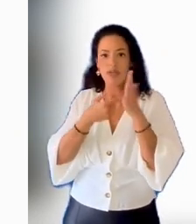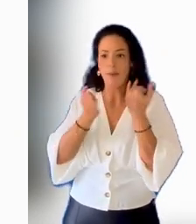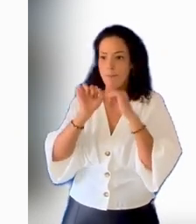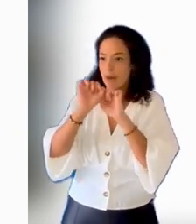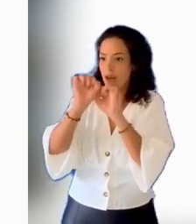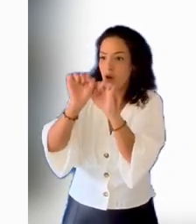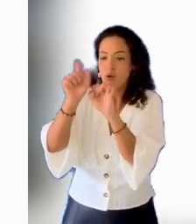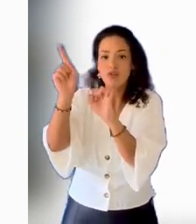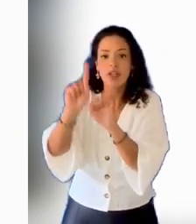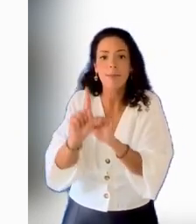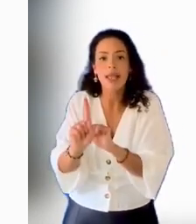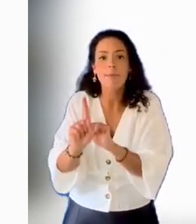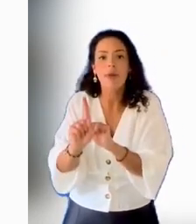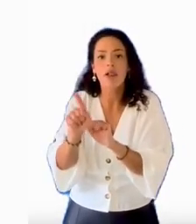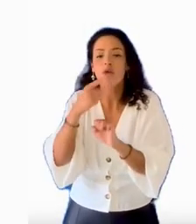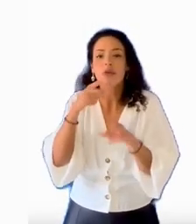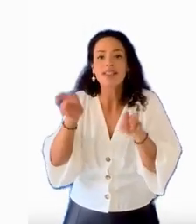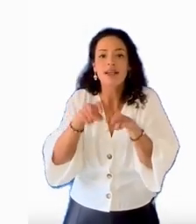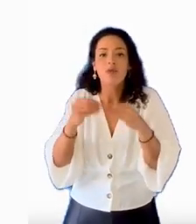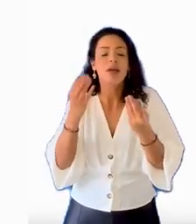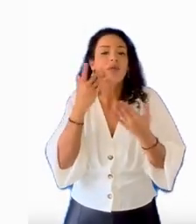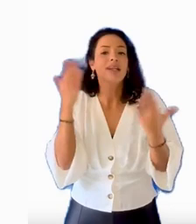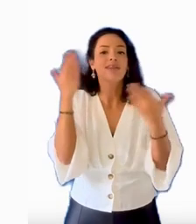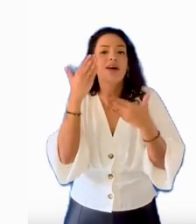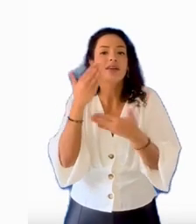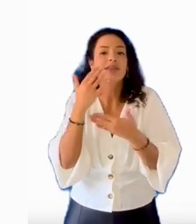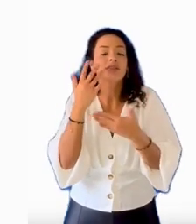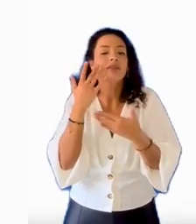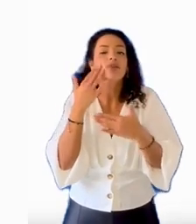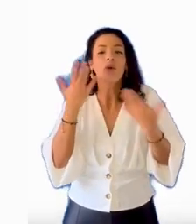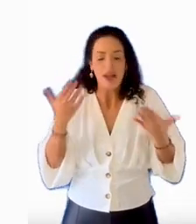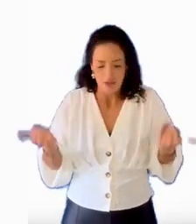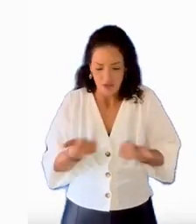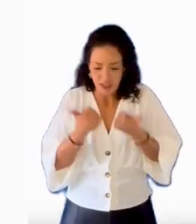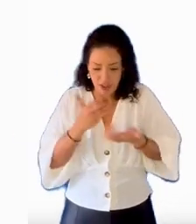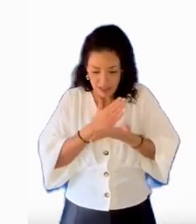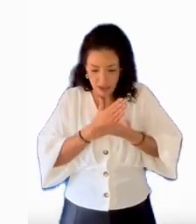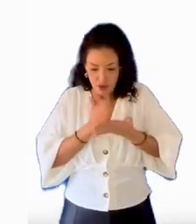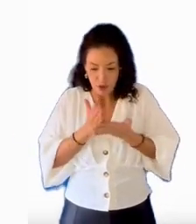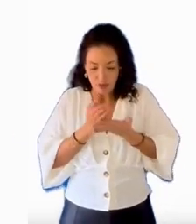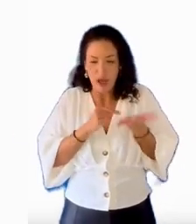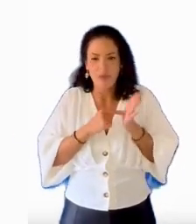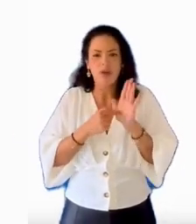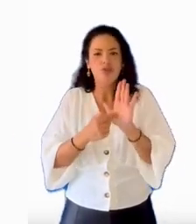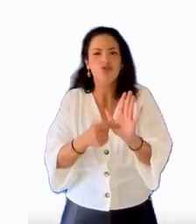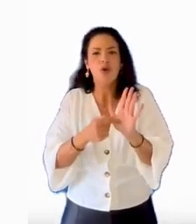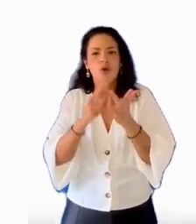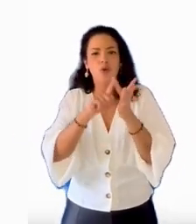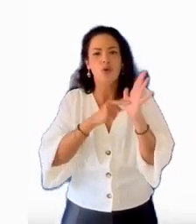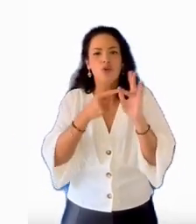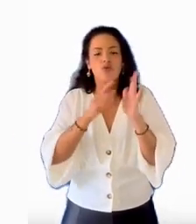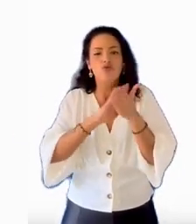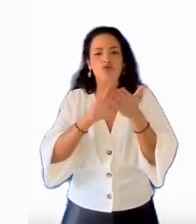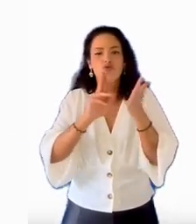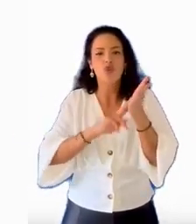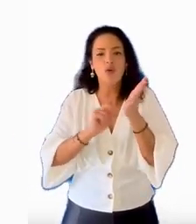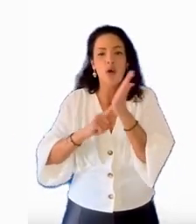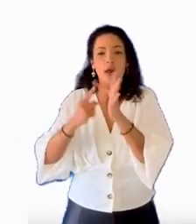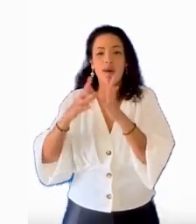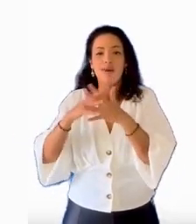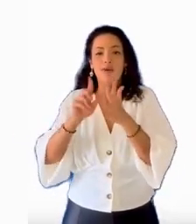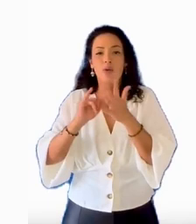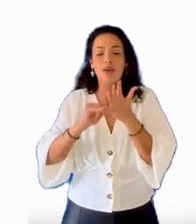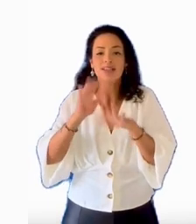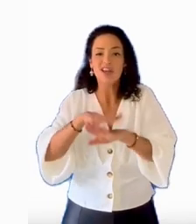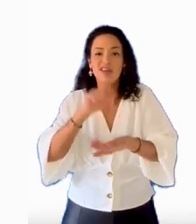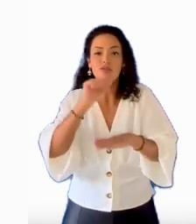those we sit beside in their darkness. In closing this chapter, I'm going to play the John Lewis Christmas advert. It's December